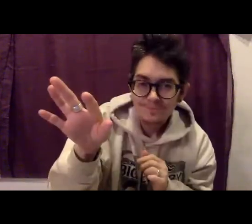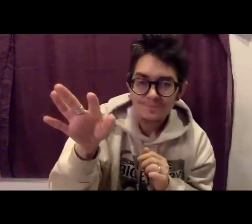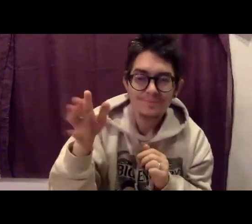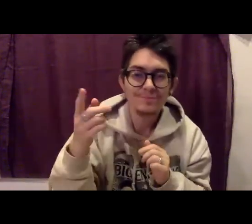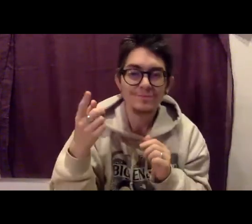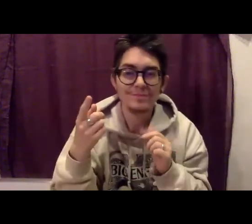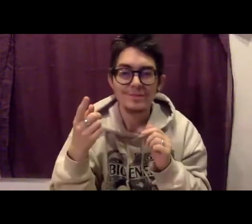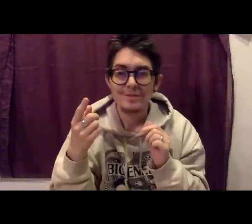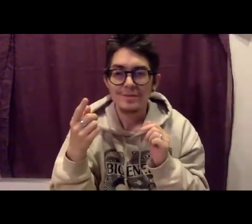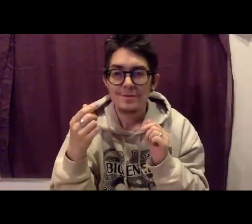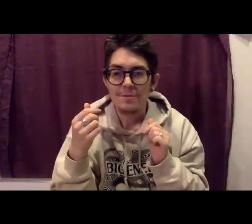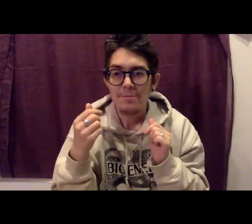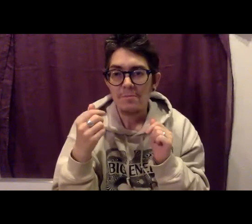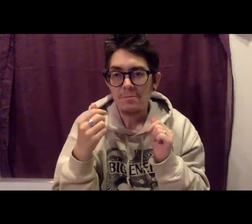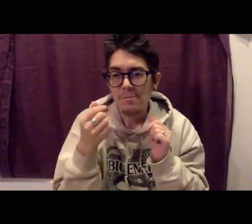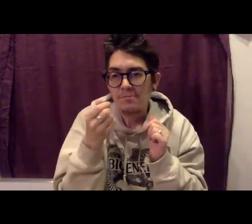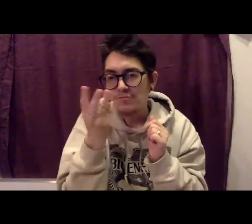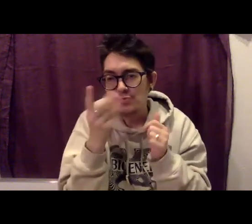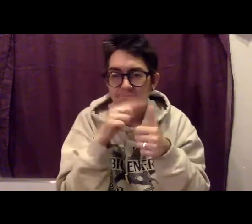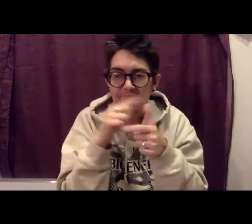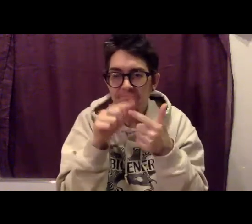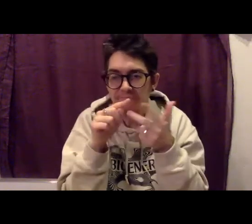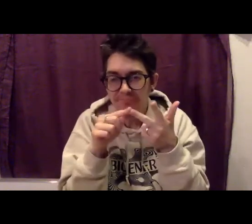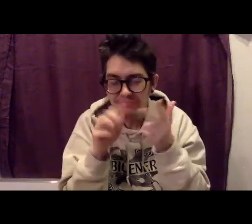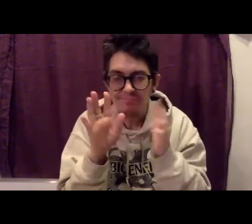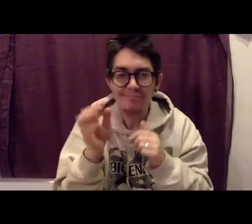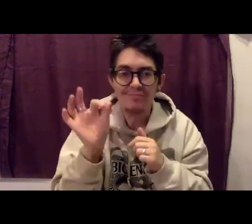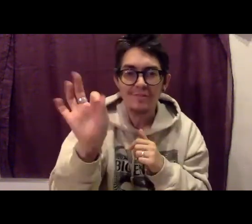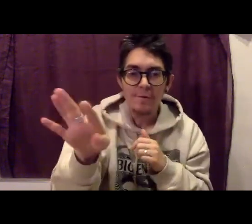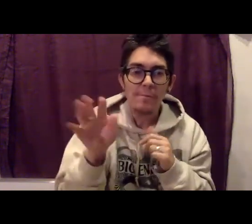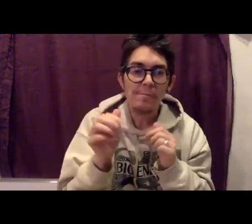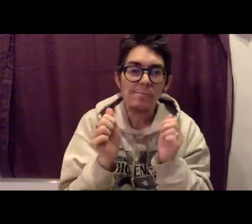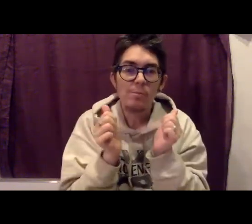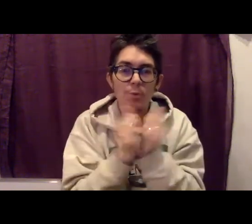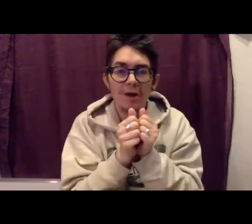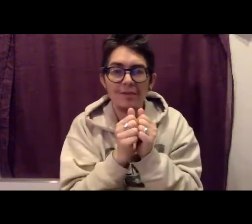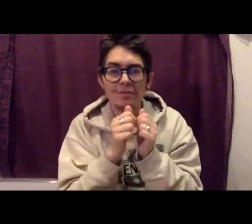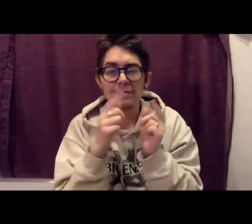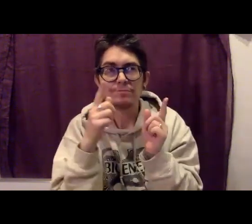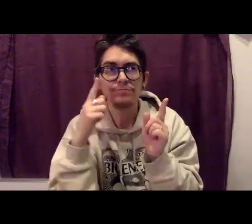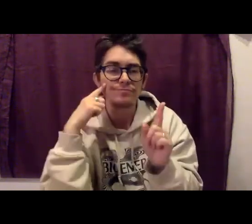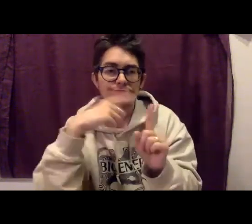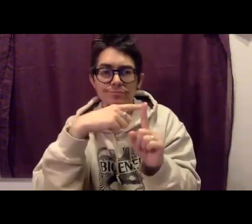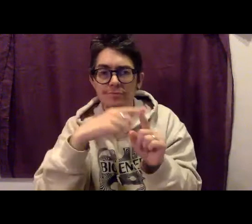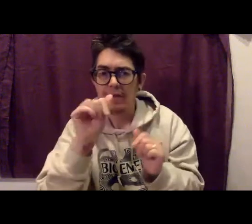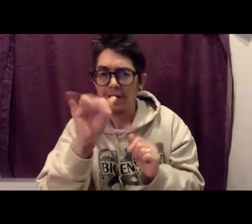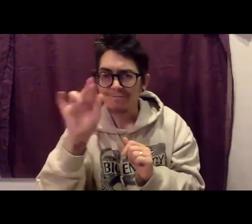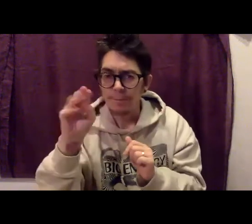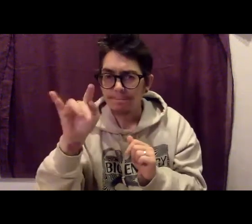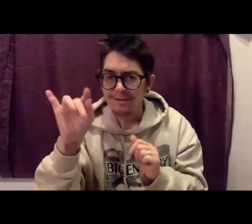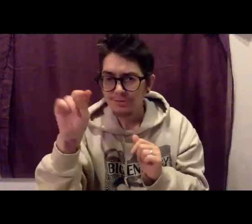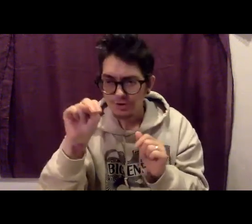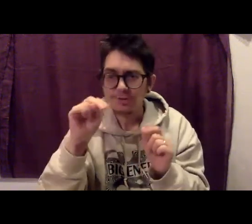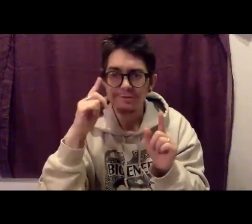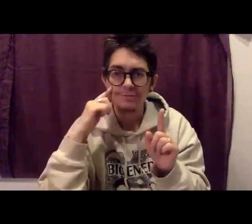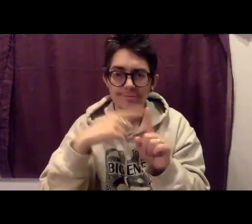There. One last thing that I would like to add, a few little points also. As far